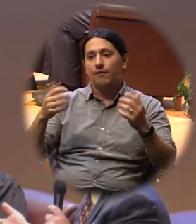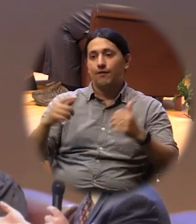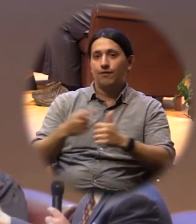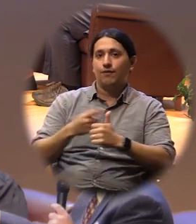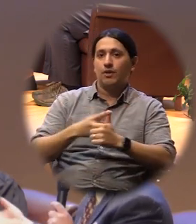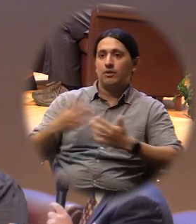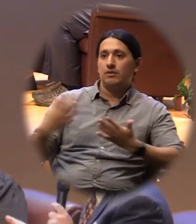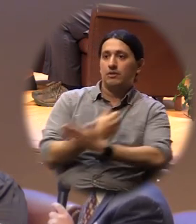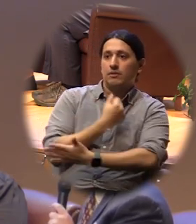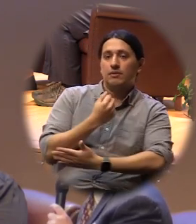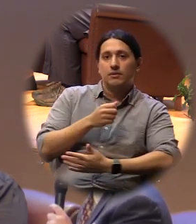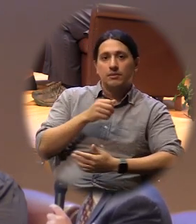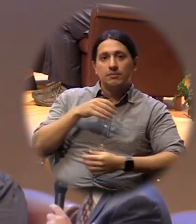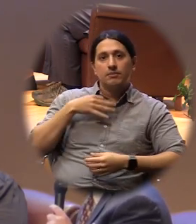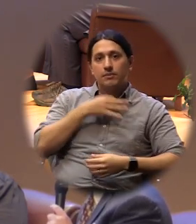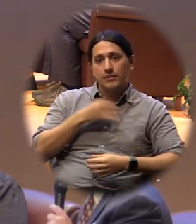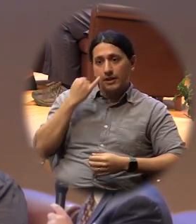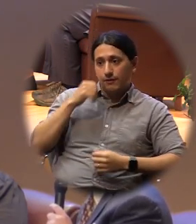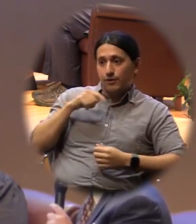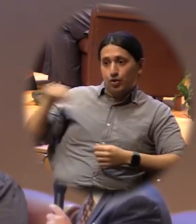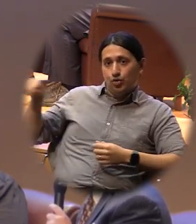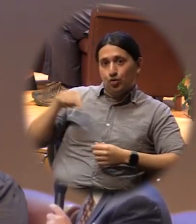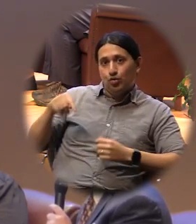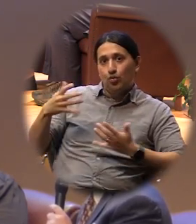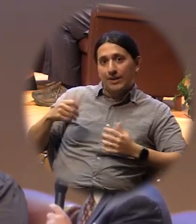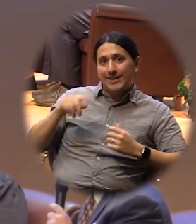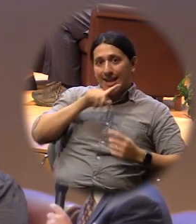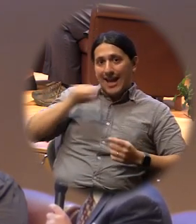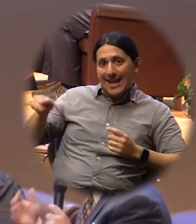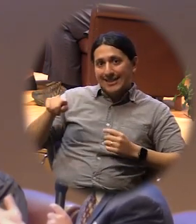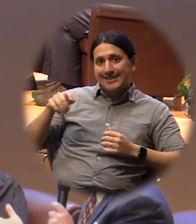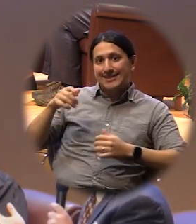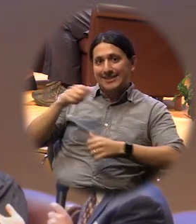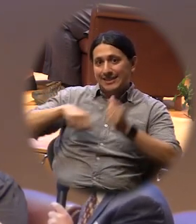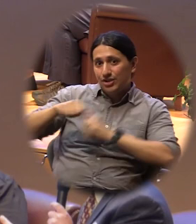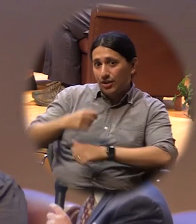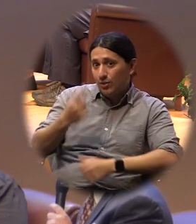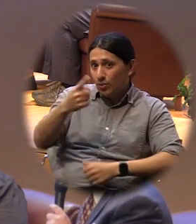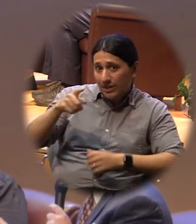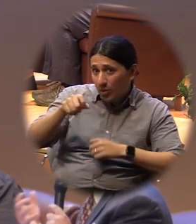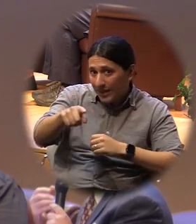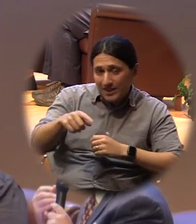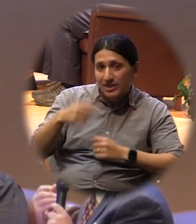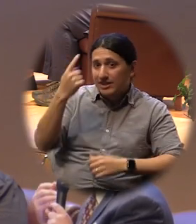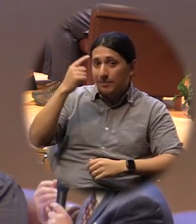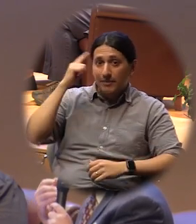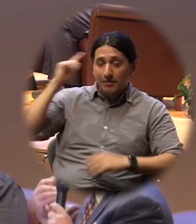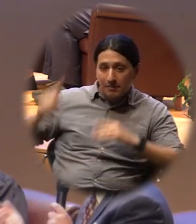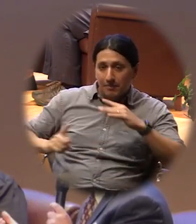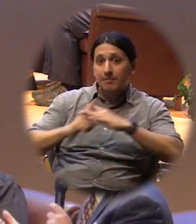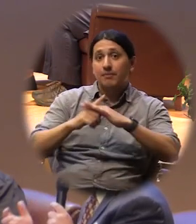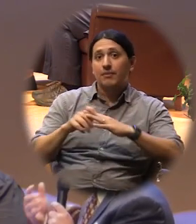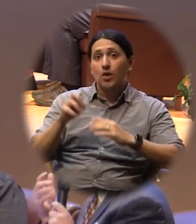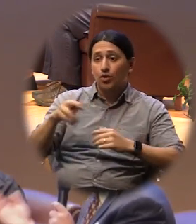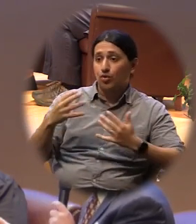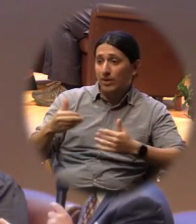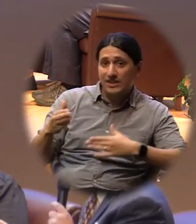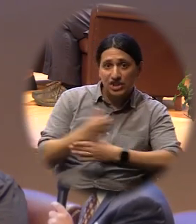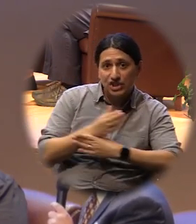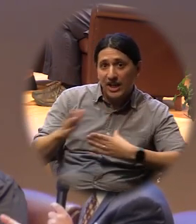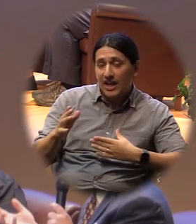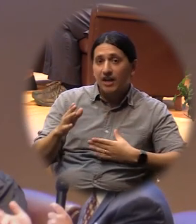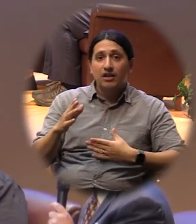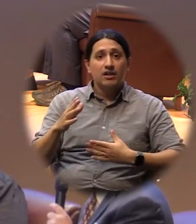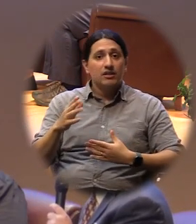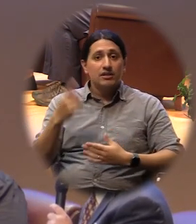ask another one of your fellow presenters here, is there something that came up you want them to just share about or a reflection